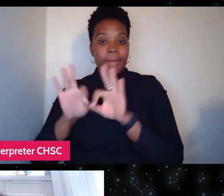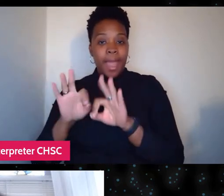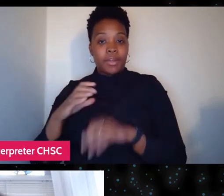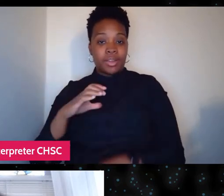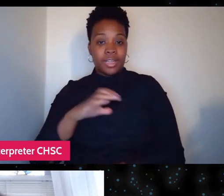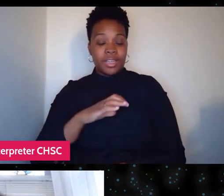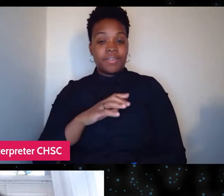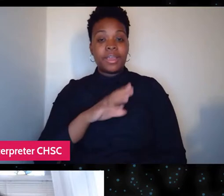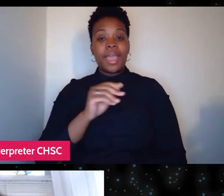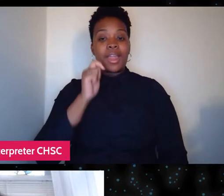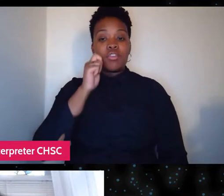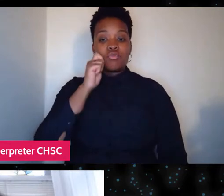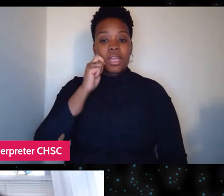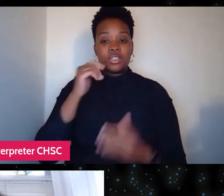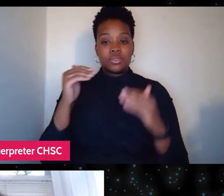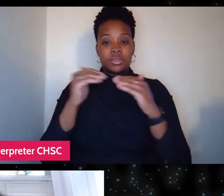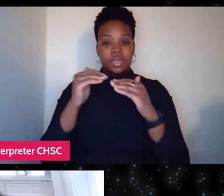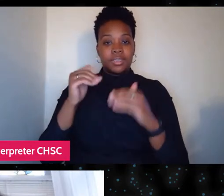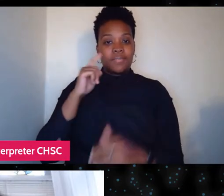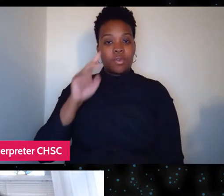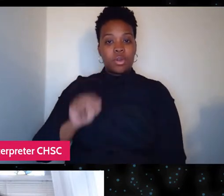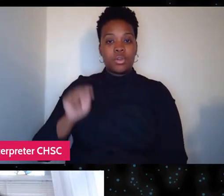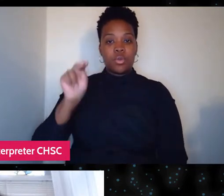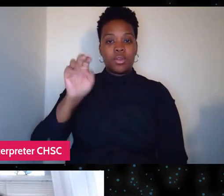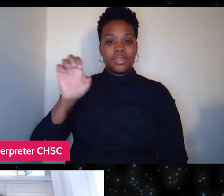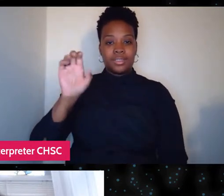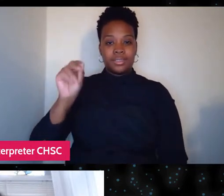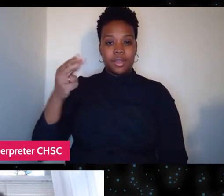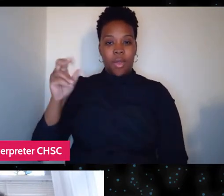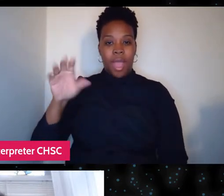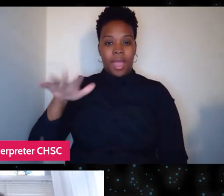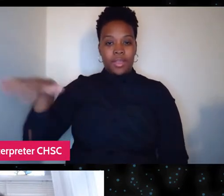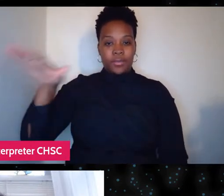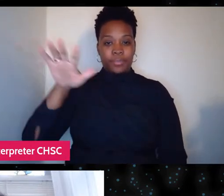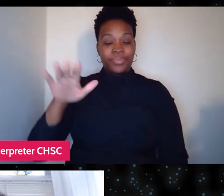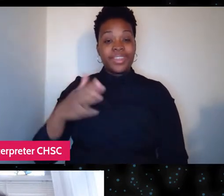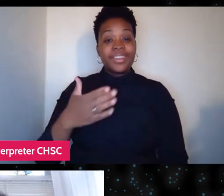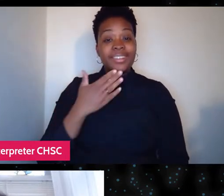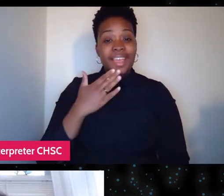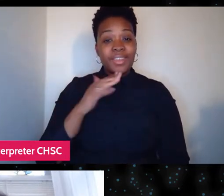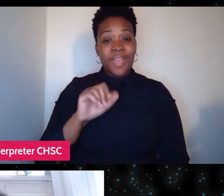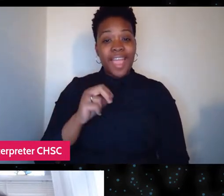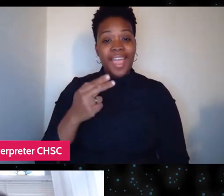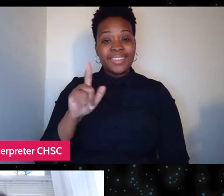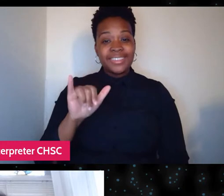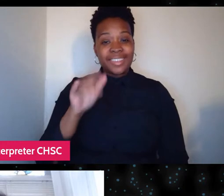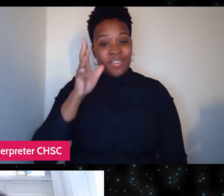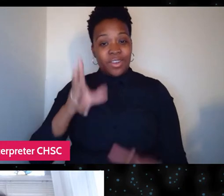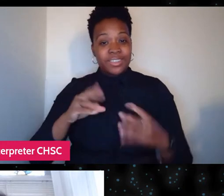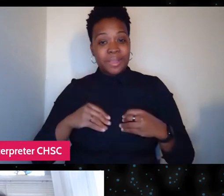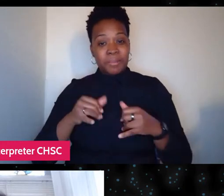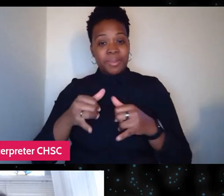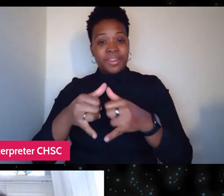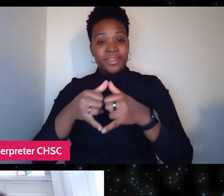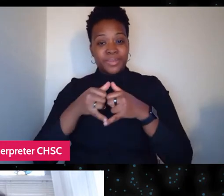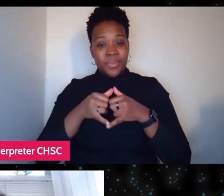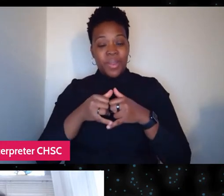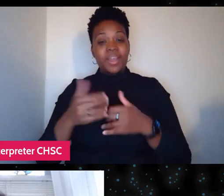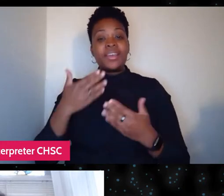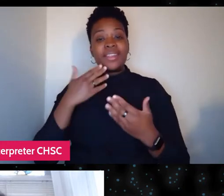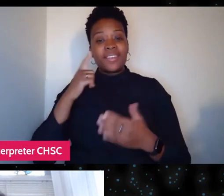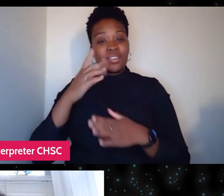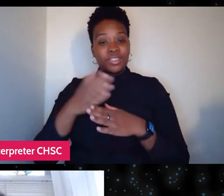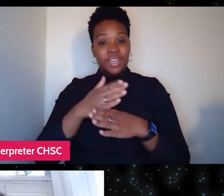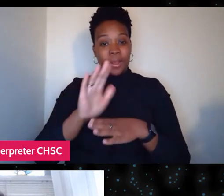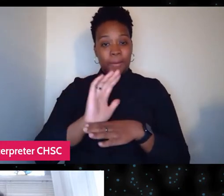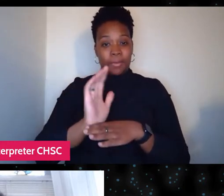in Northeast Ohio. So thank you, Ashley, again for accepting this award. Thanks for sharing your film with us. I'd love to now